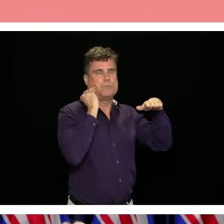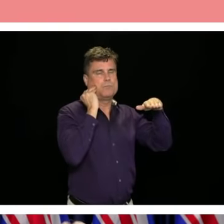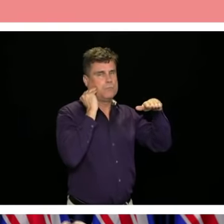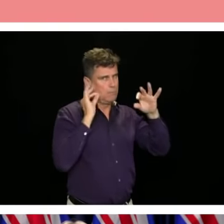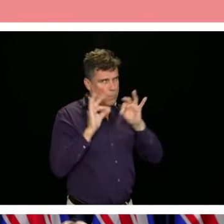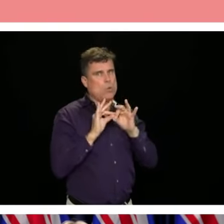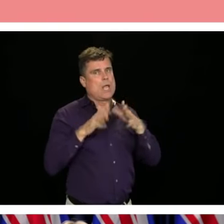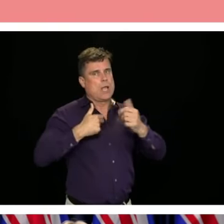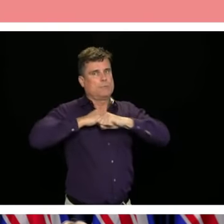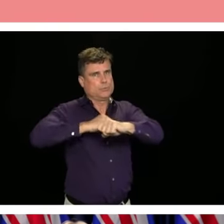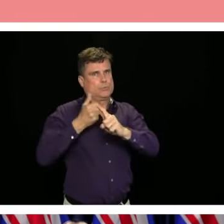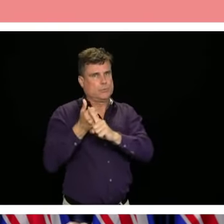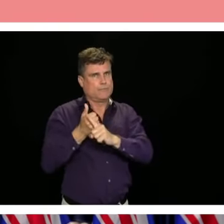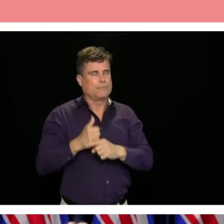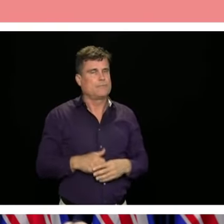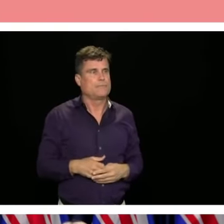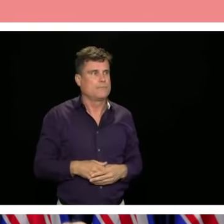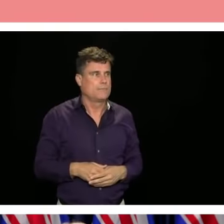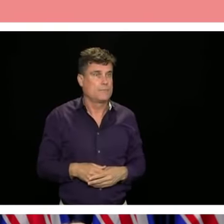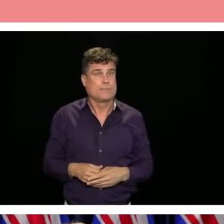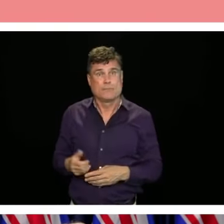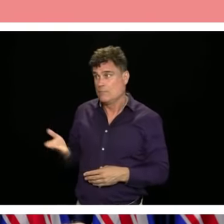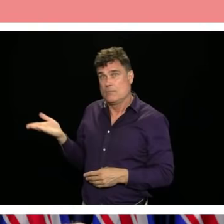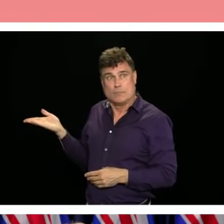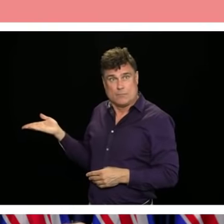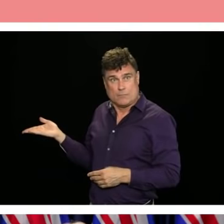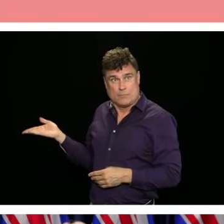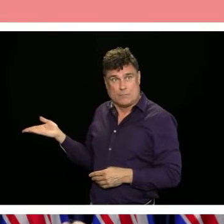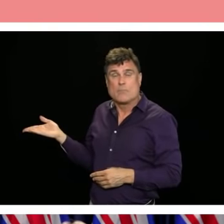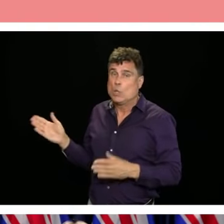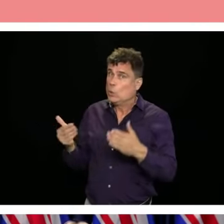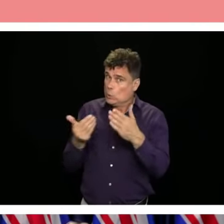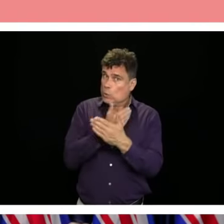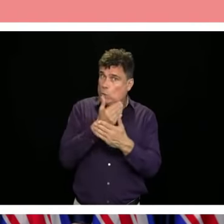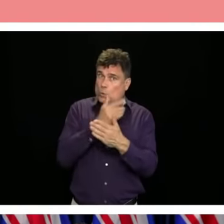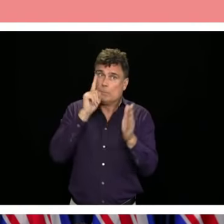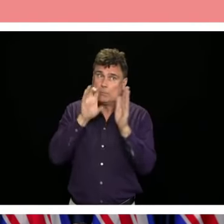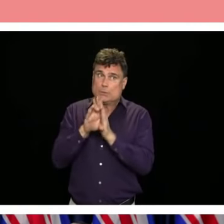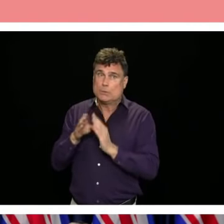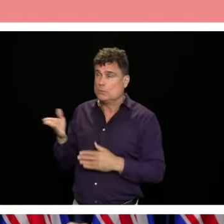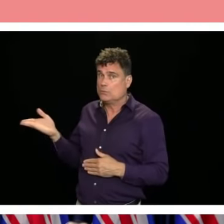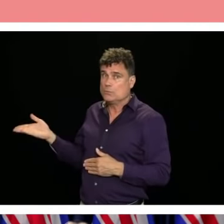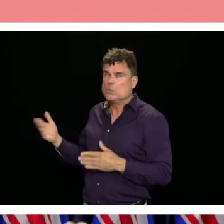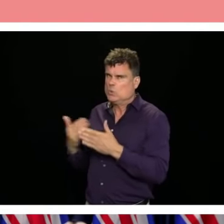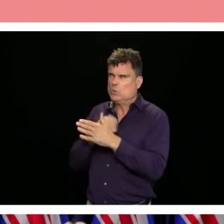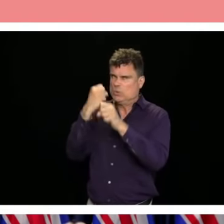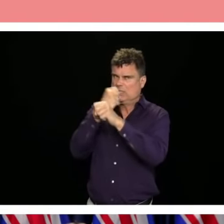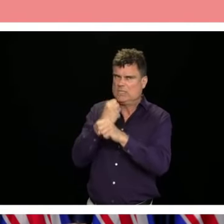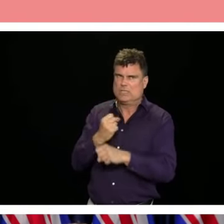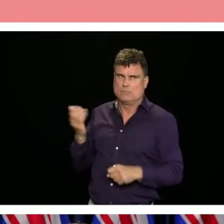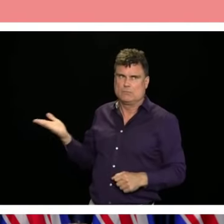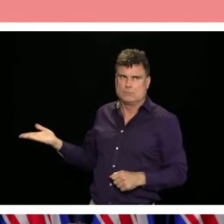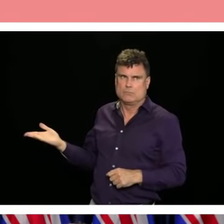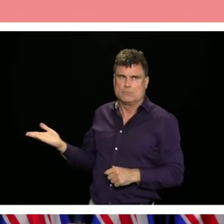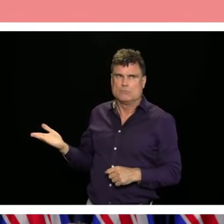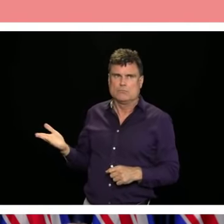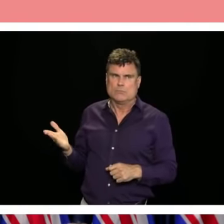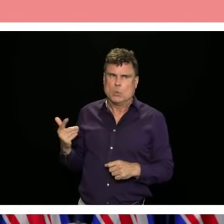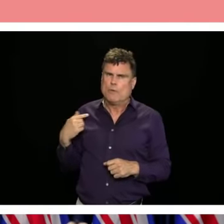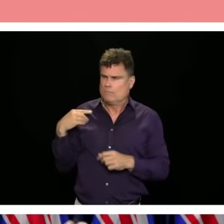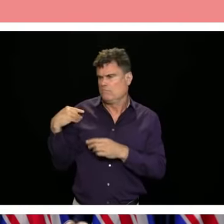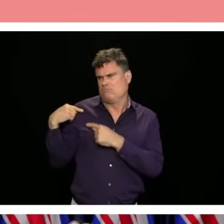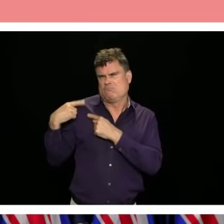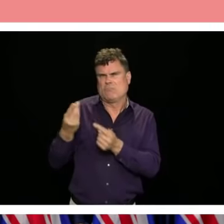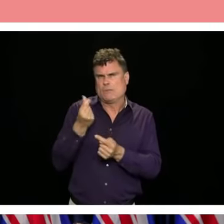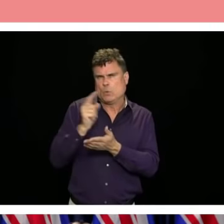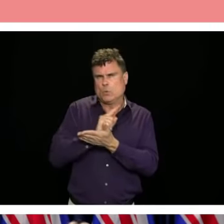contacts, that they are protected, which means that we either have physical barriers, we have low numbers of people, we maintain our safe